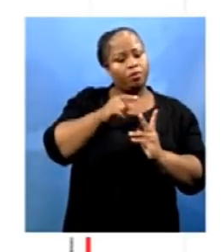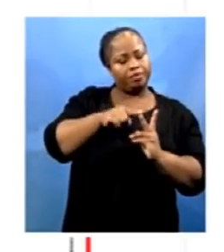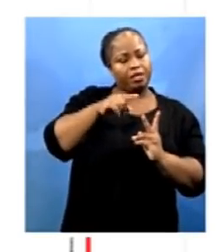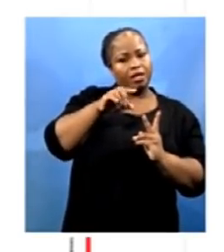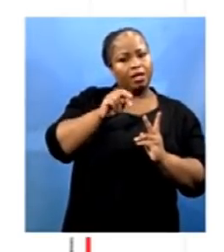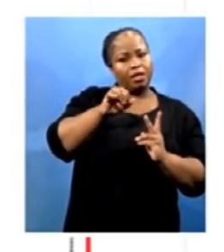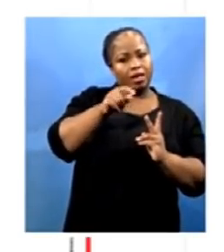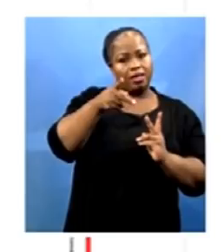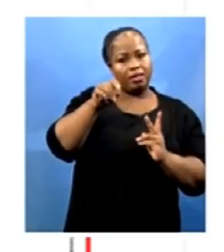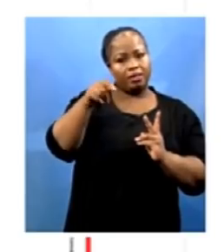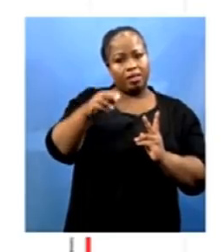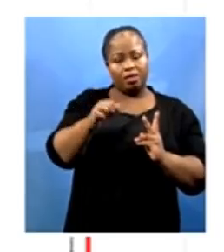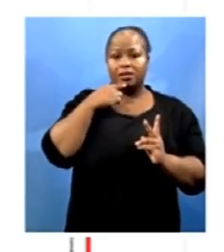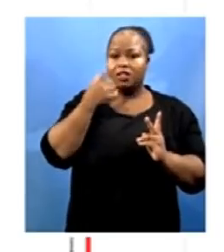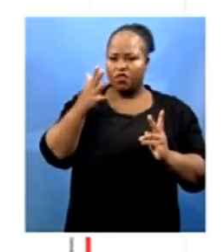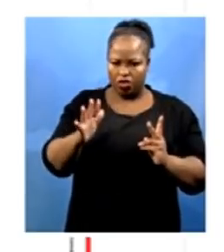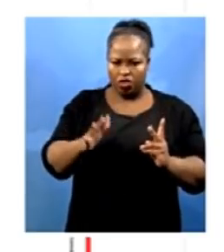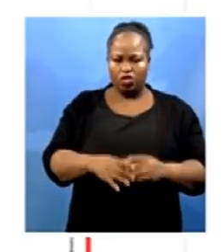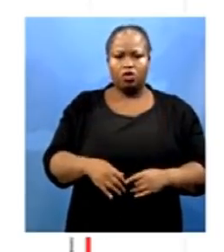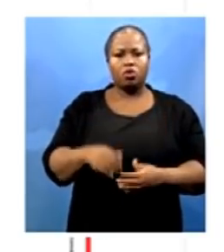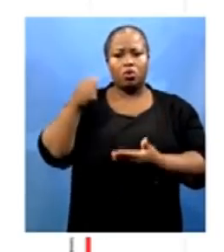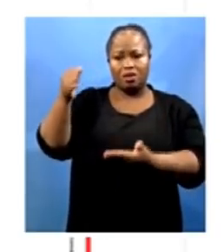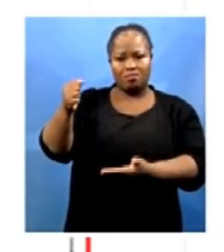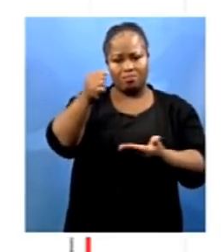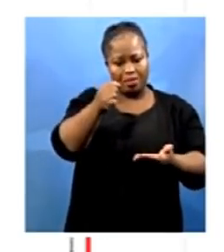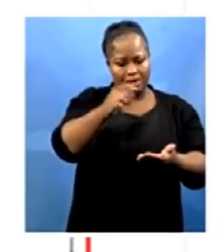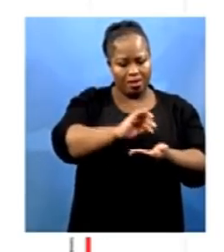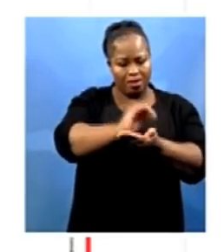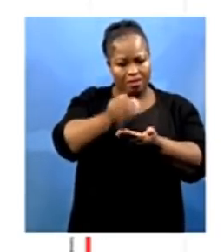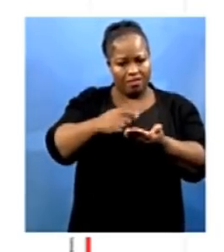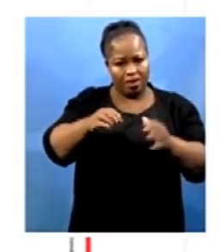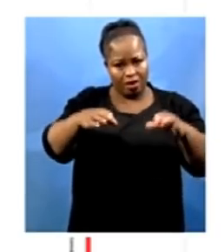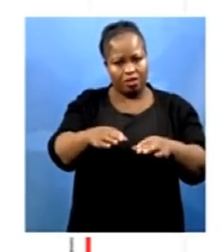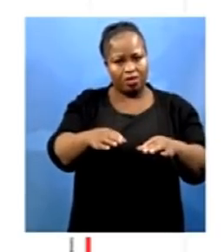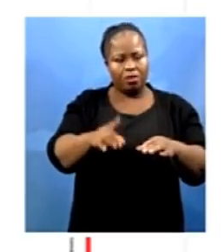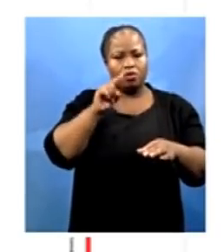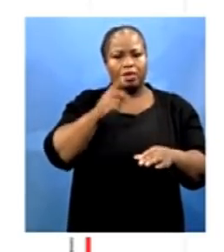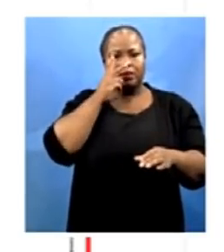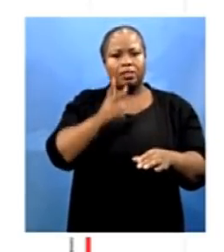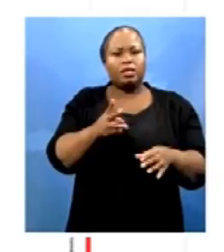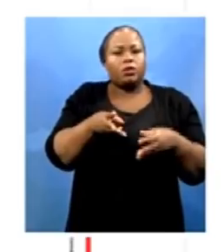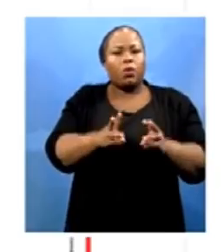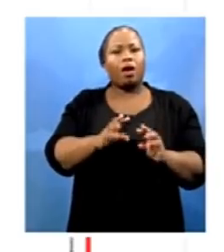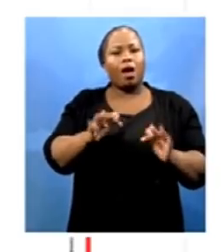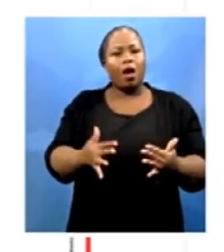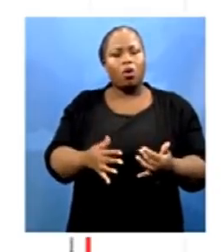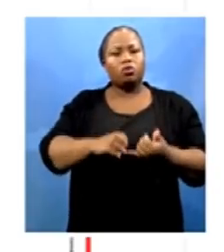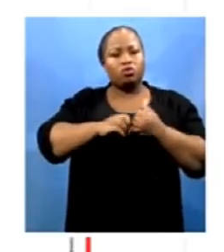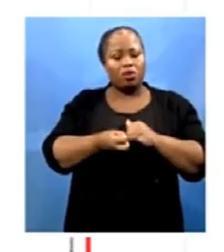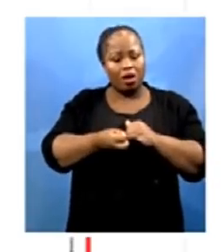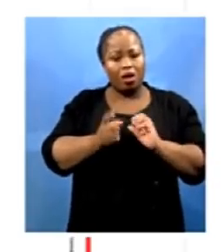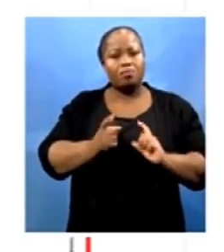should be seen as a rapid response vehicle that focuses on highly targeted,